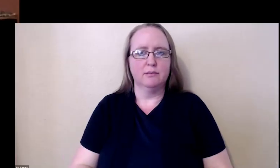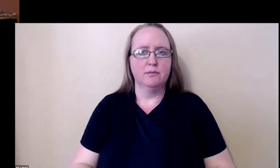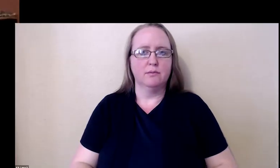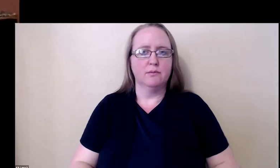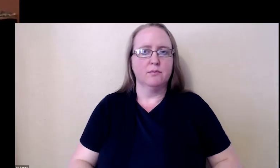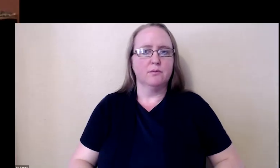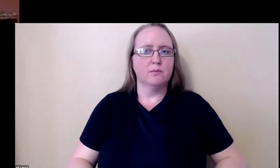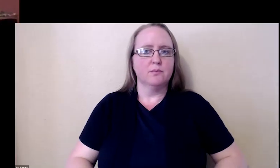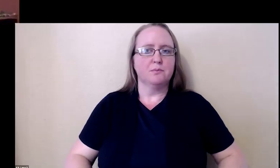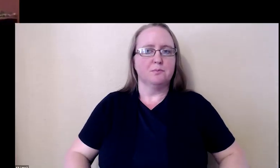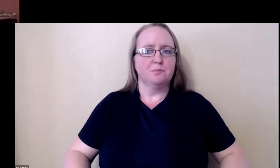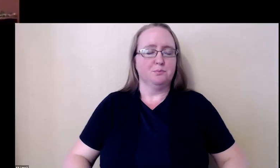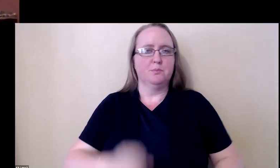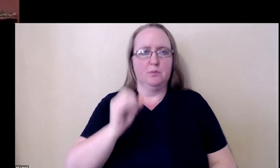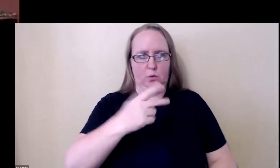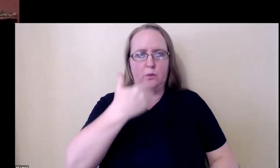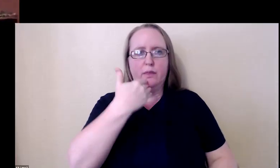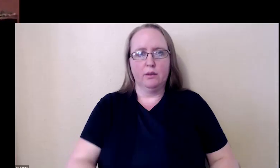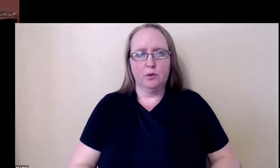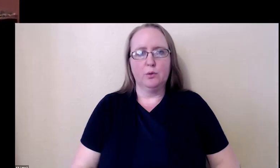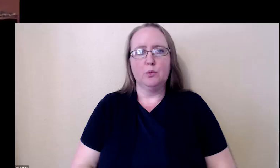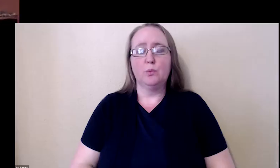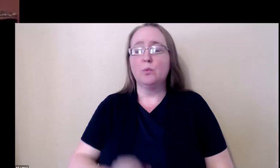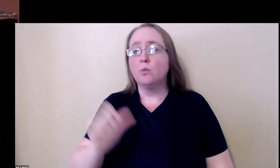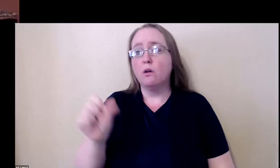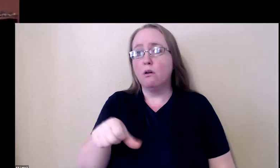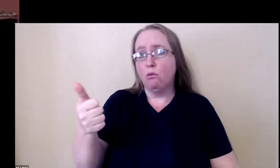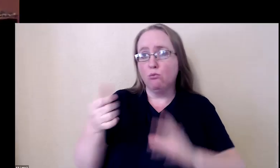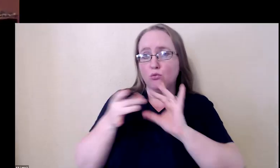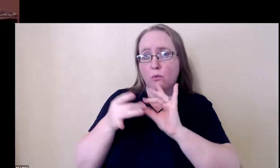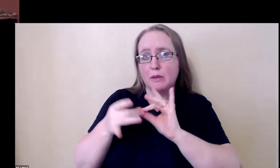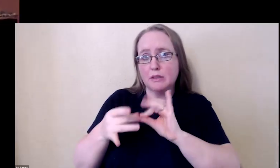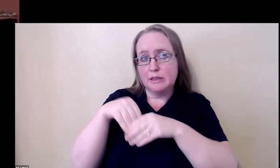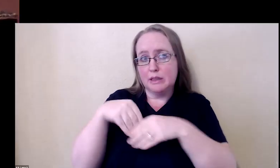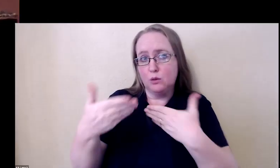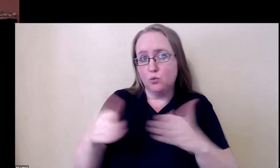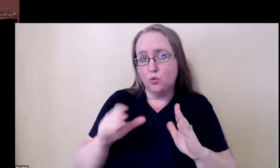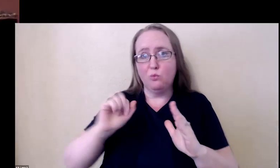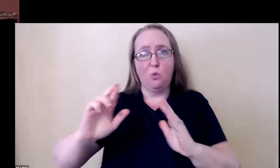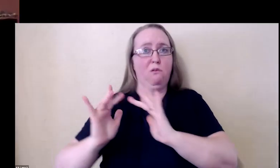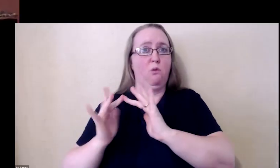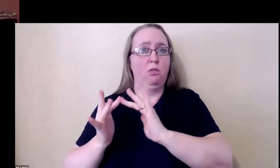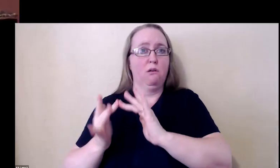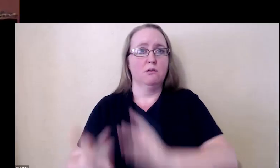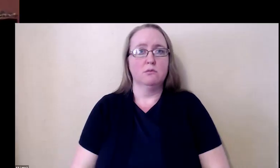Okay, thank you. Any other comments in the room or online?